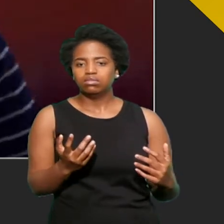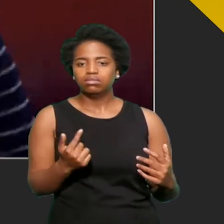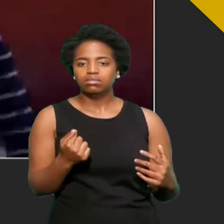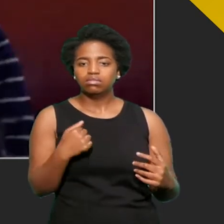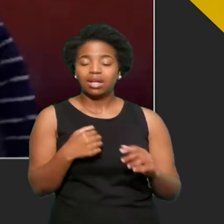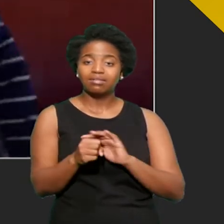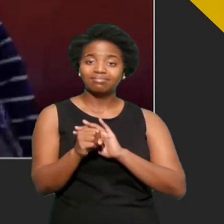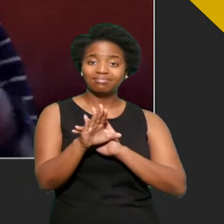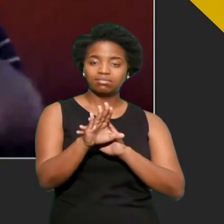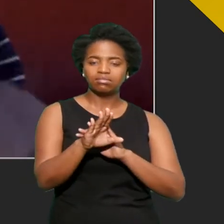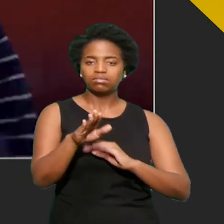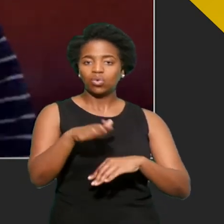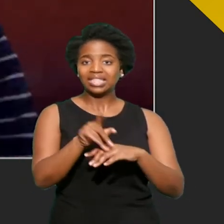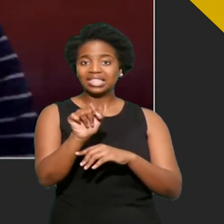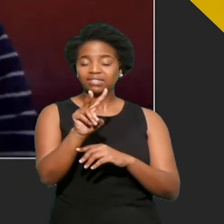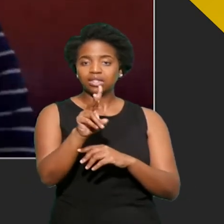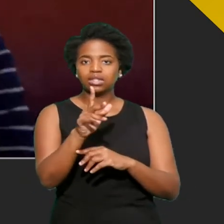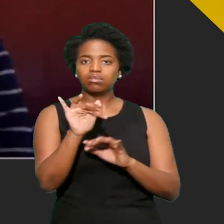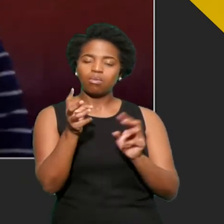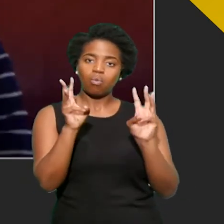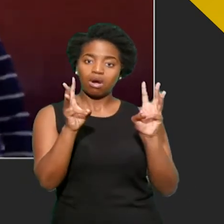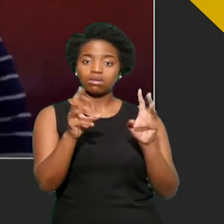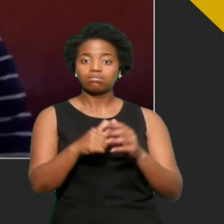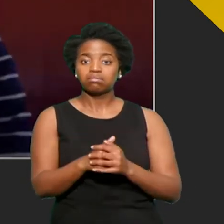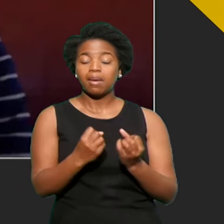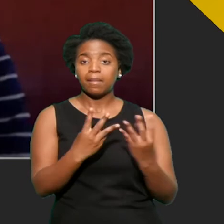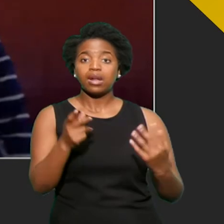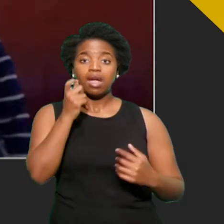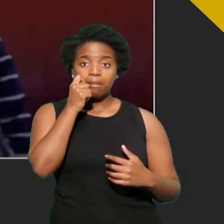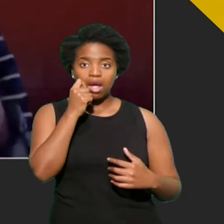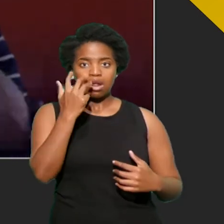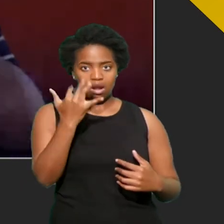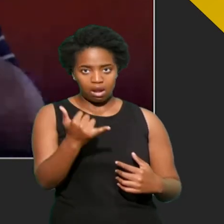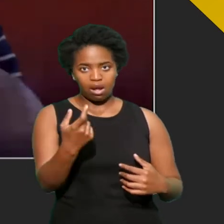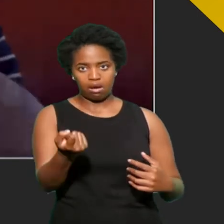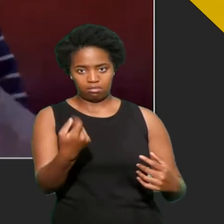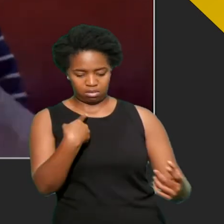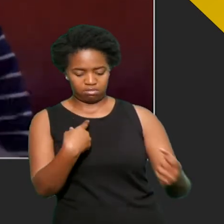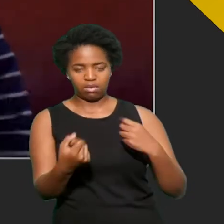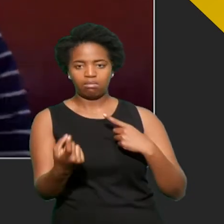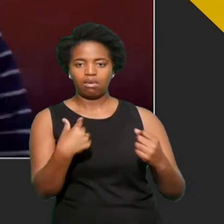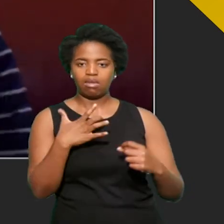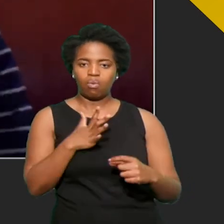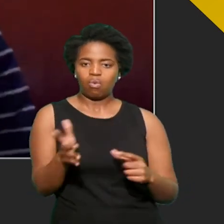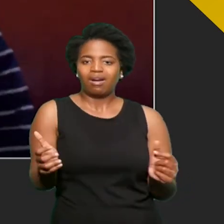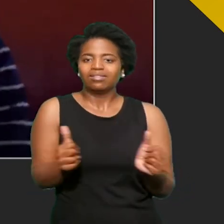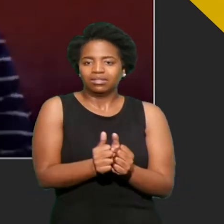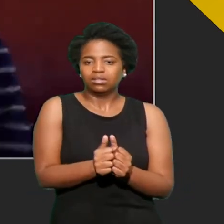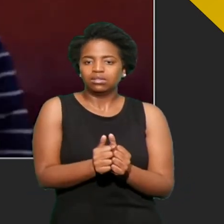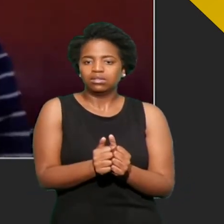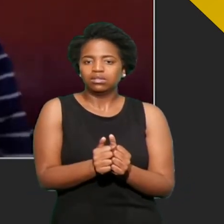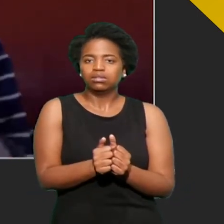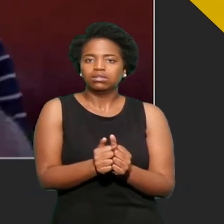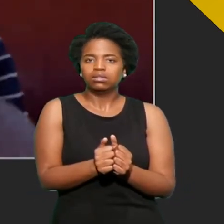broadcasted on air, and the reaction that we got, a lot of men have come up and they want to participate. And